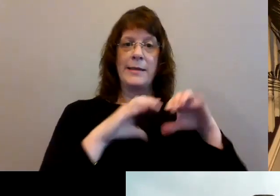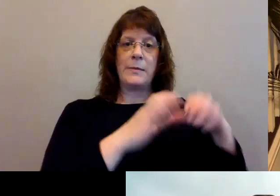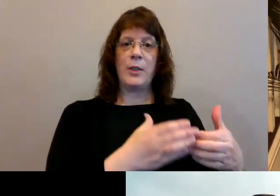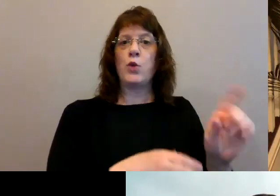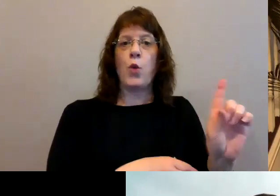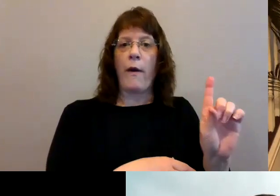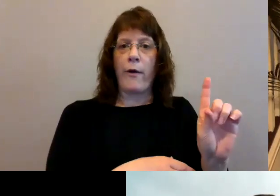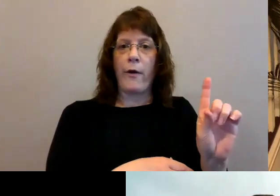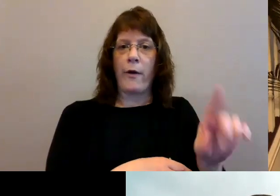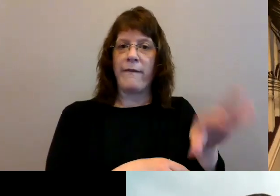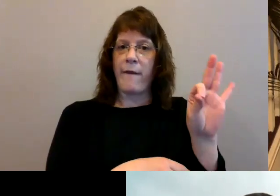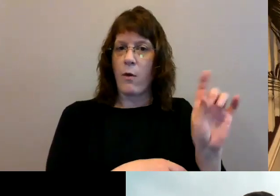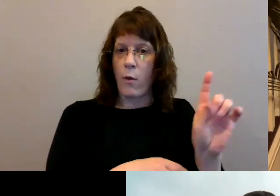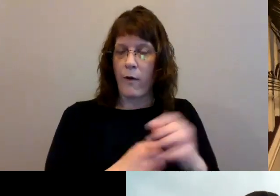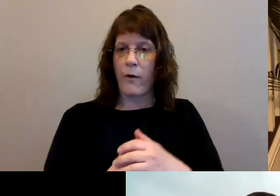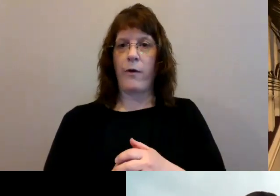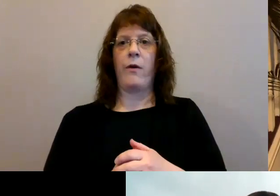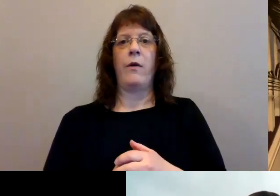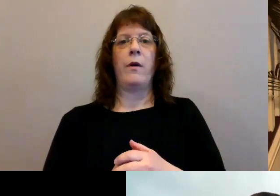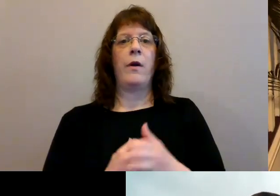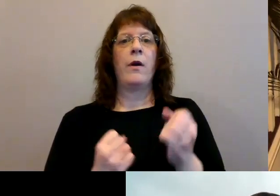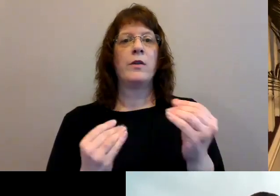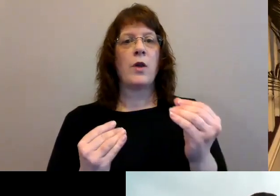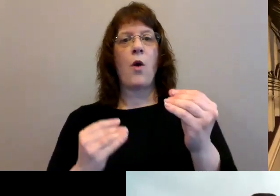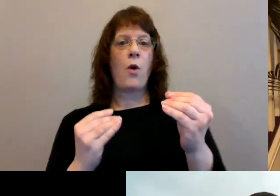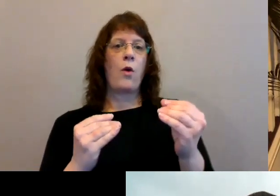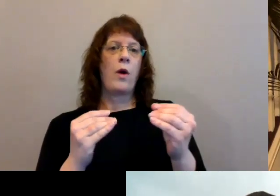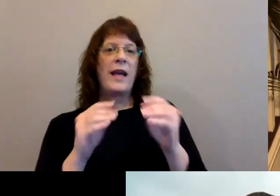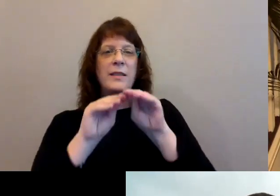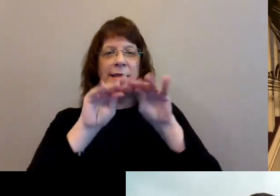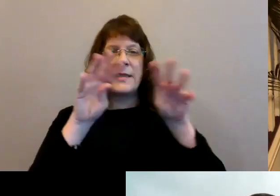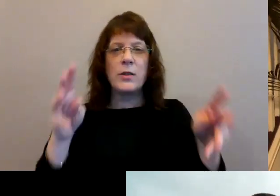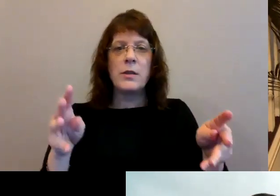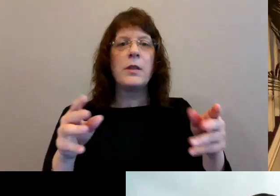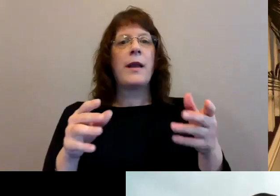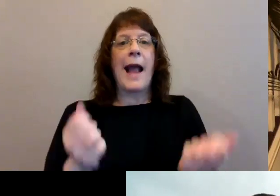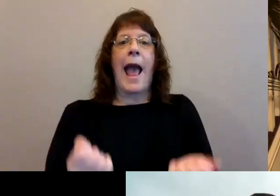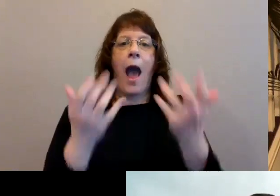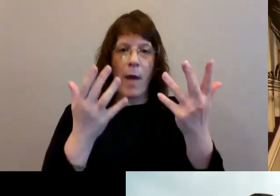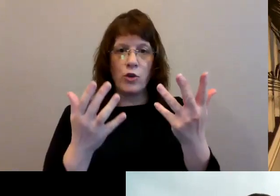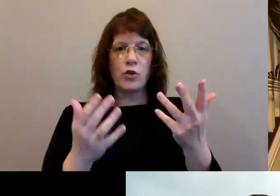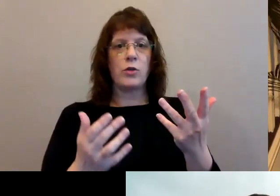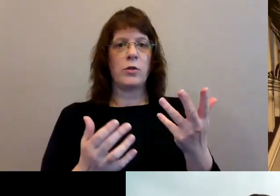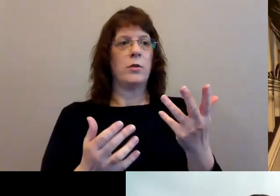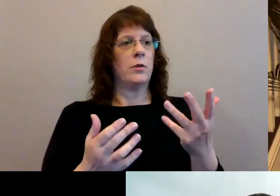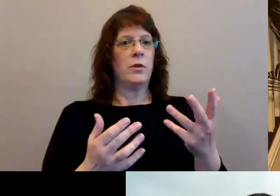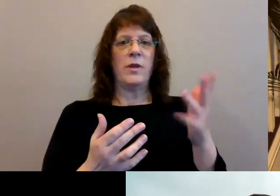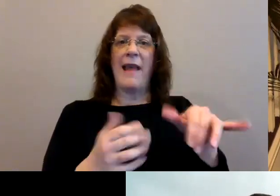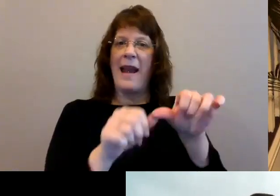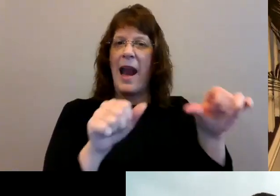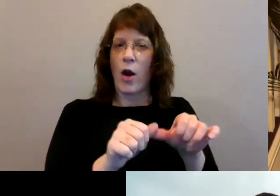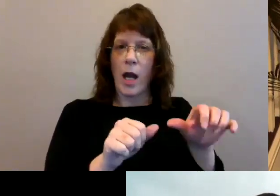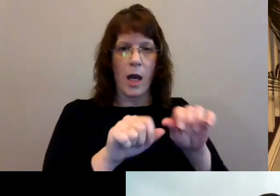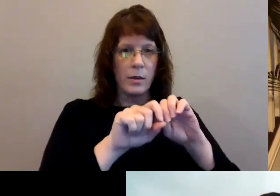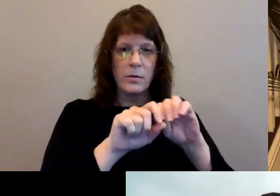found, and so its distribution in terms of like how much of a geographical area it covers,